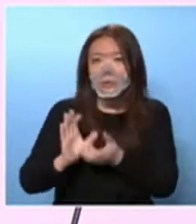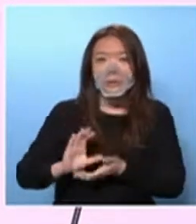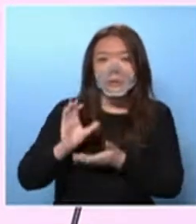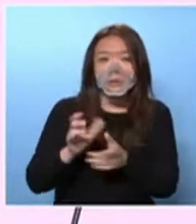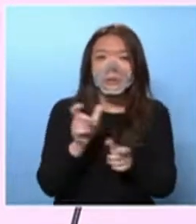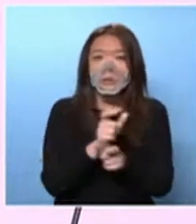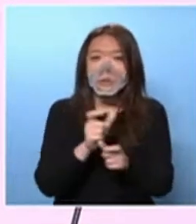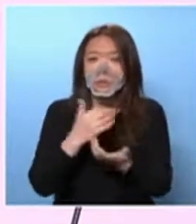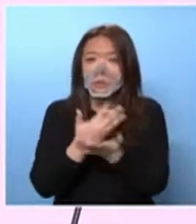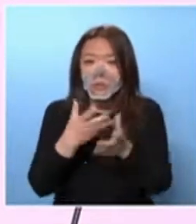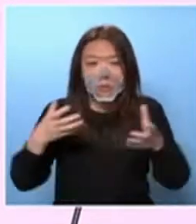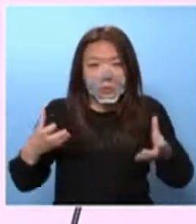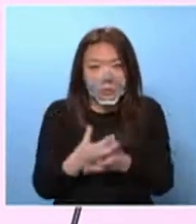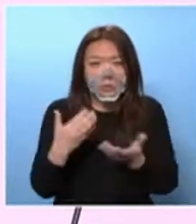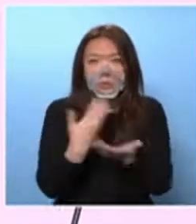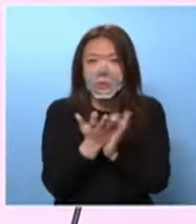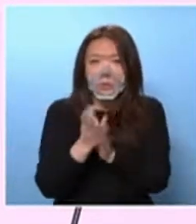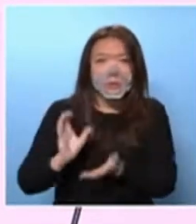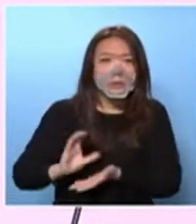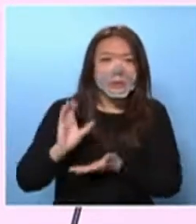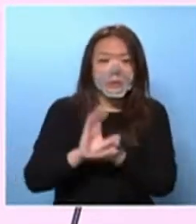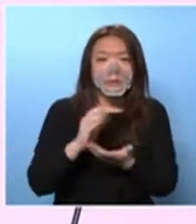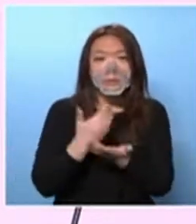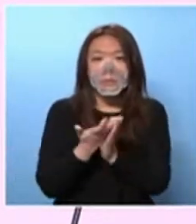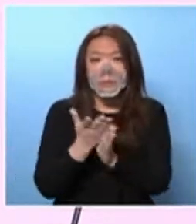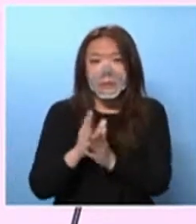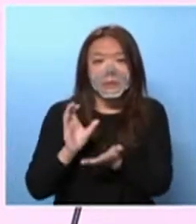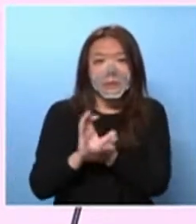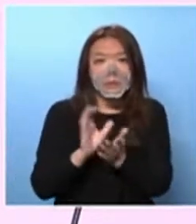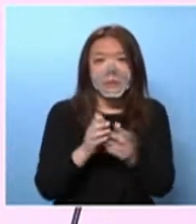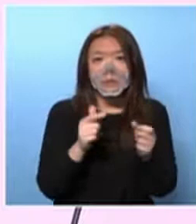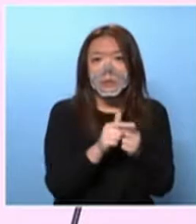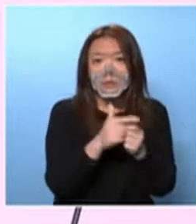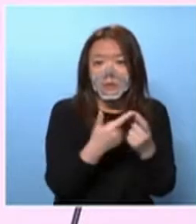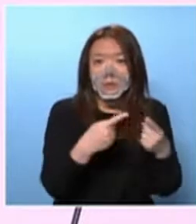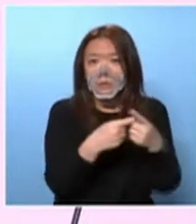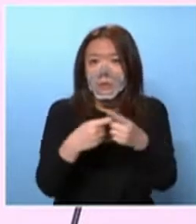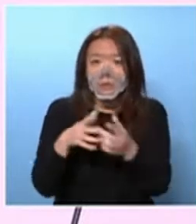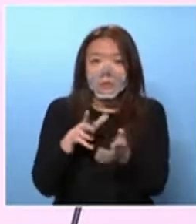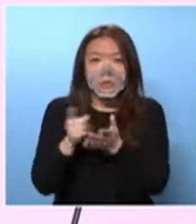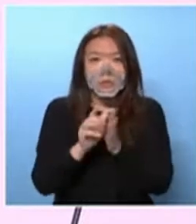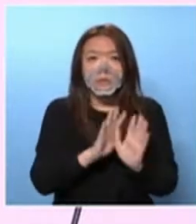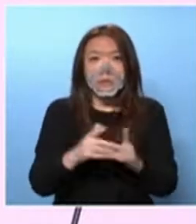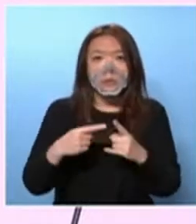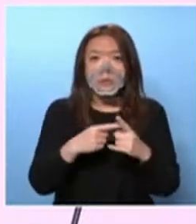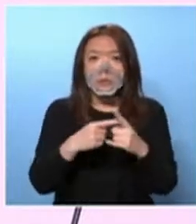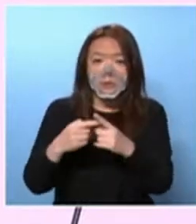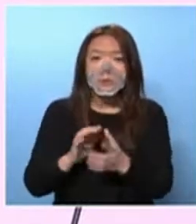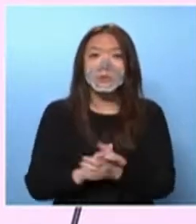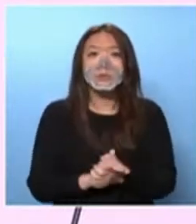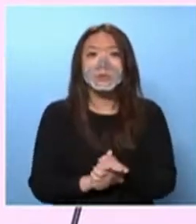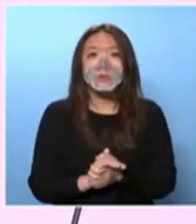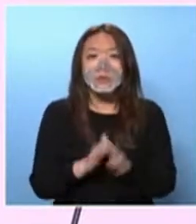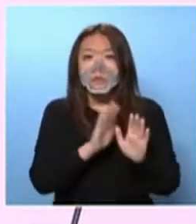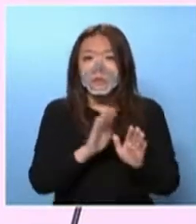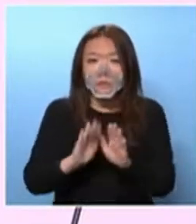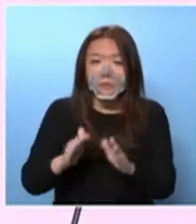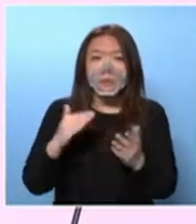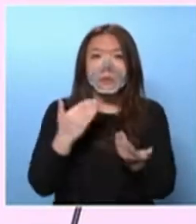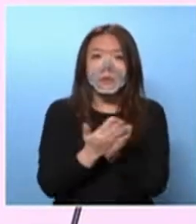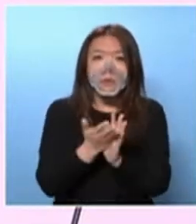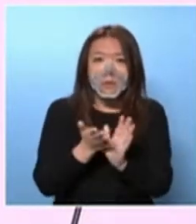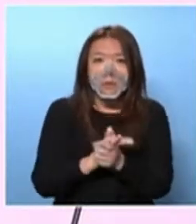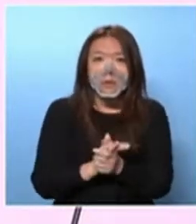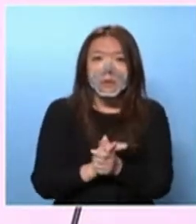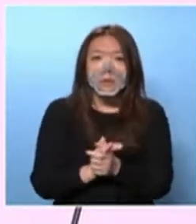to the pulse of the global investment market over the past few decades. As a result of such developments, an extensive pool of capital, investors, entrepreneurs,